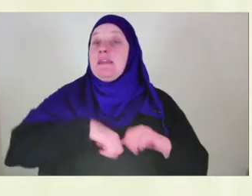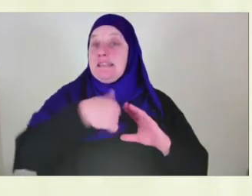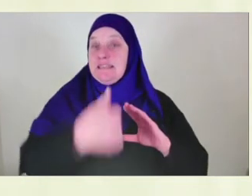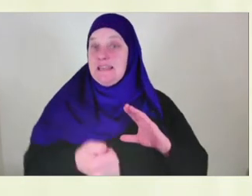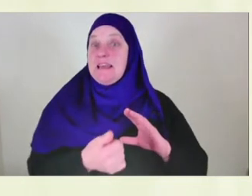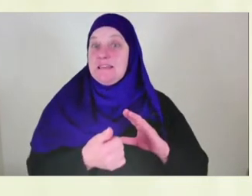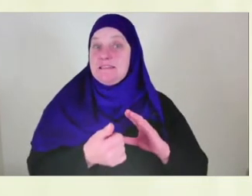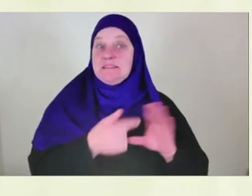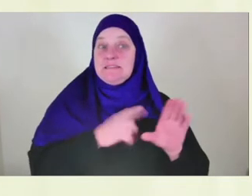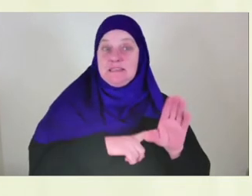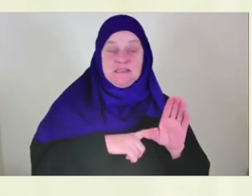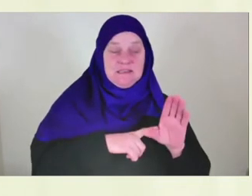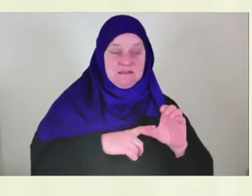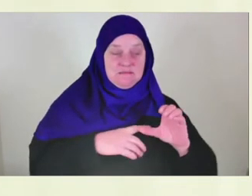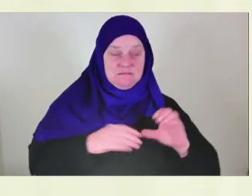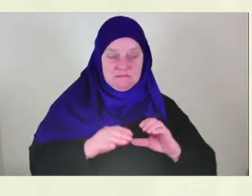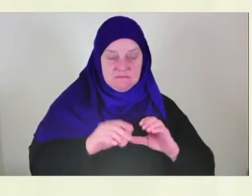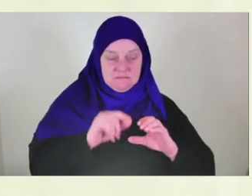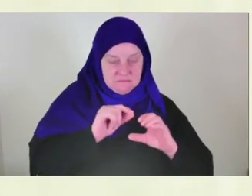now?